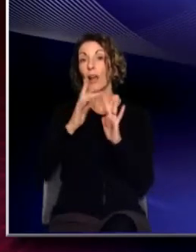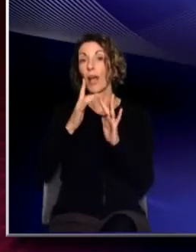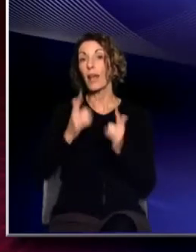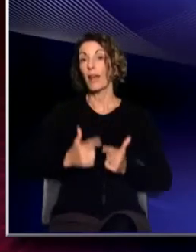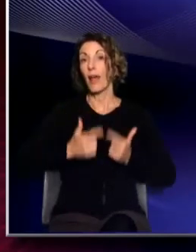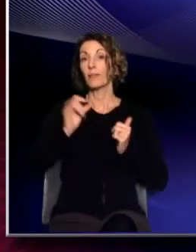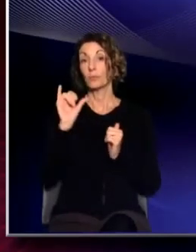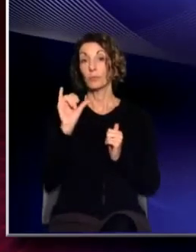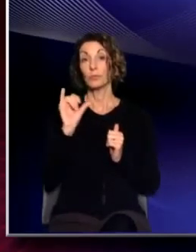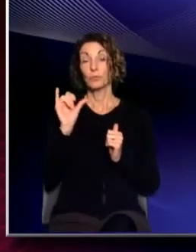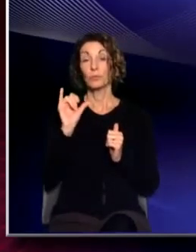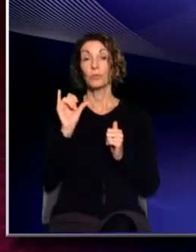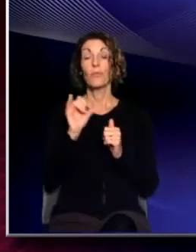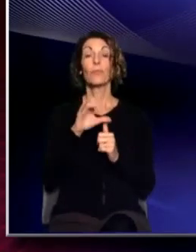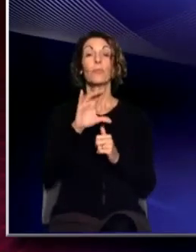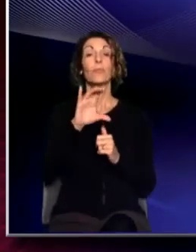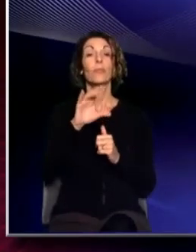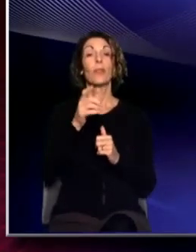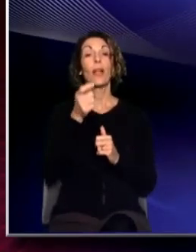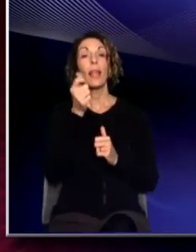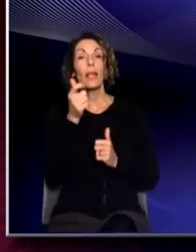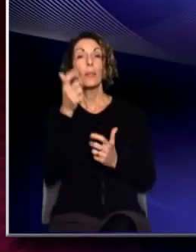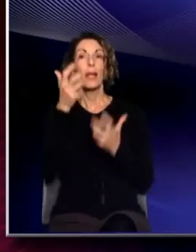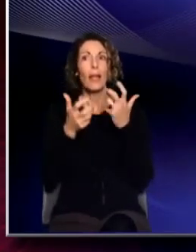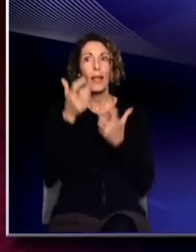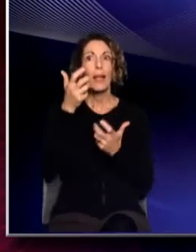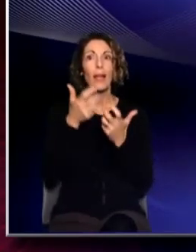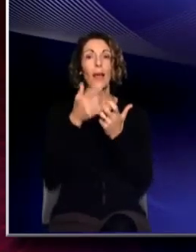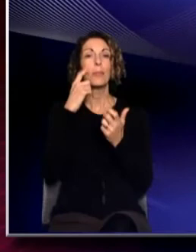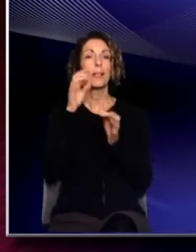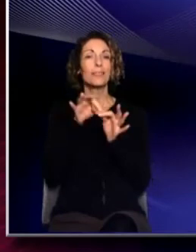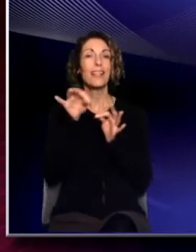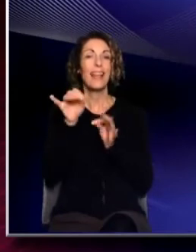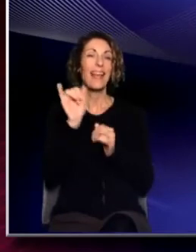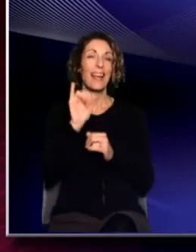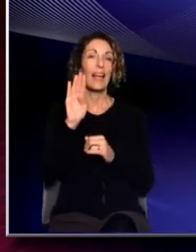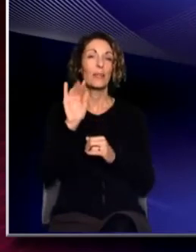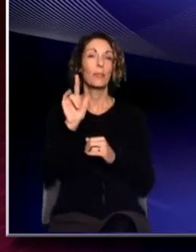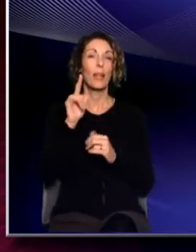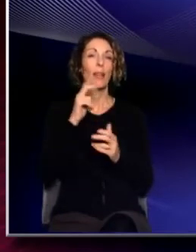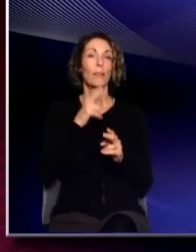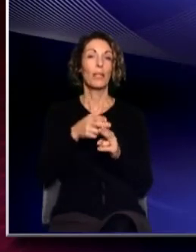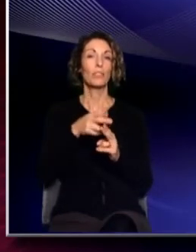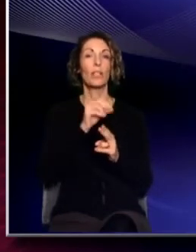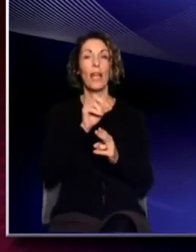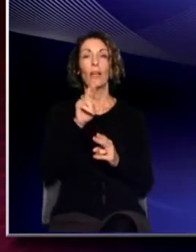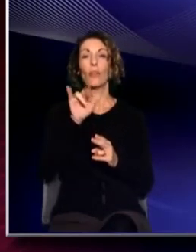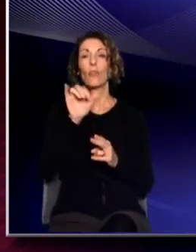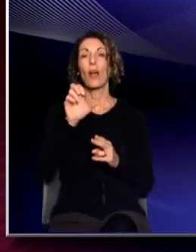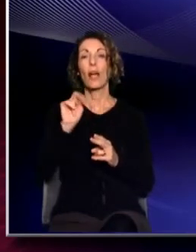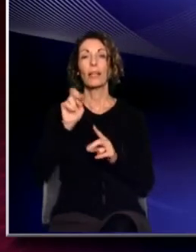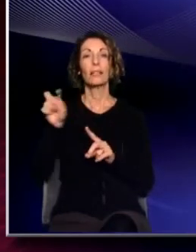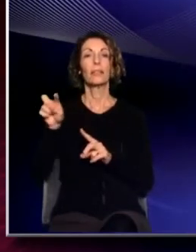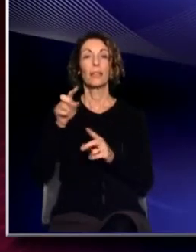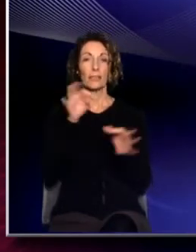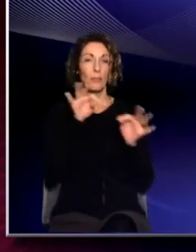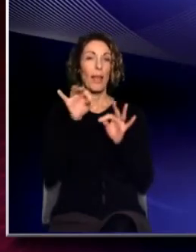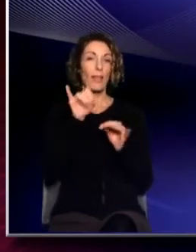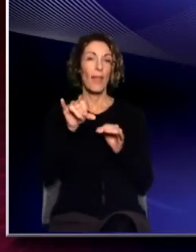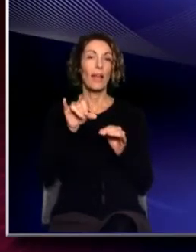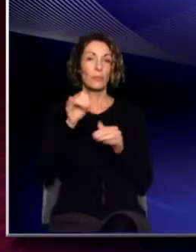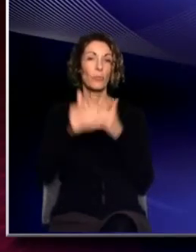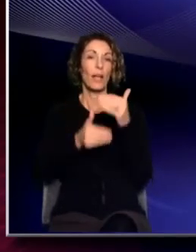live. Now it's a little disjointed because of the delay, like Bill mentioned, and Ryan explained